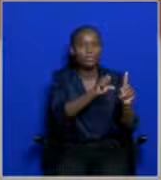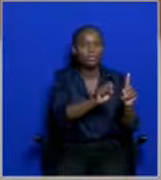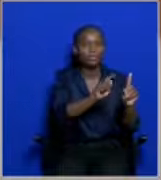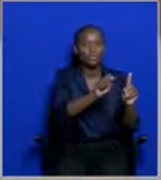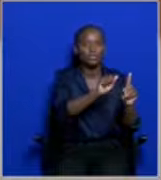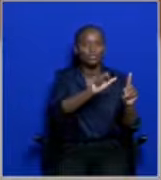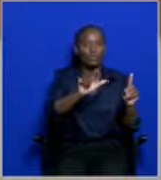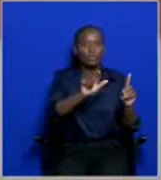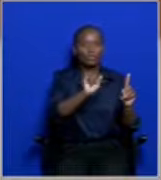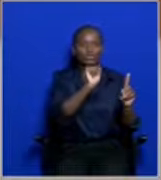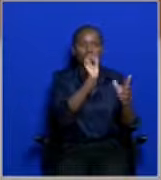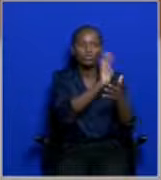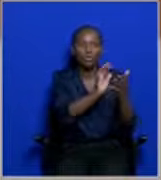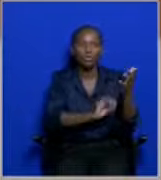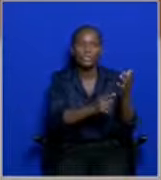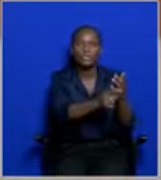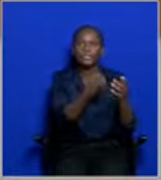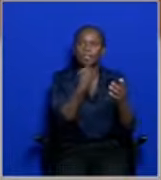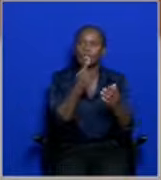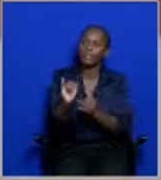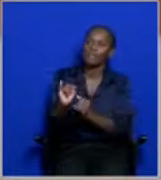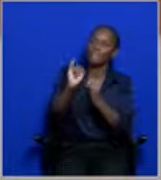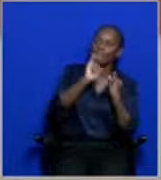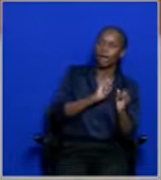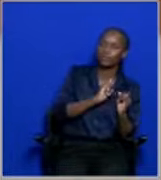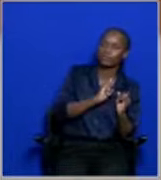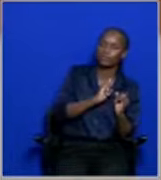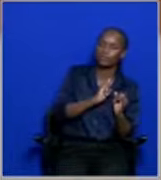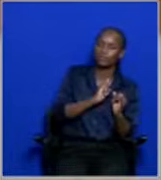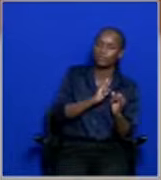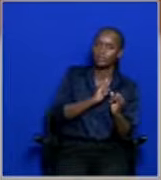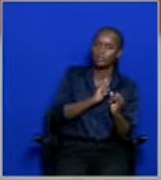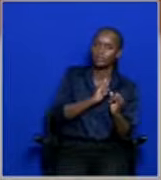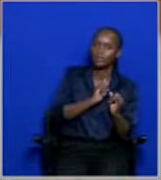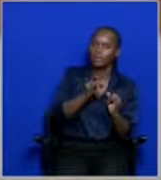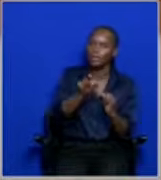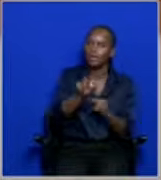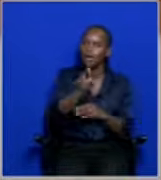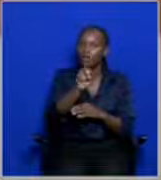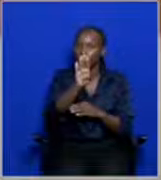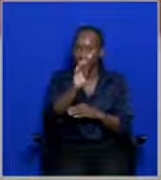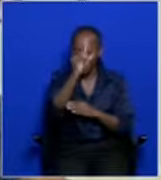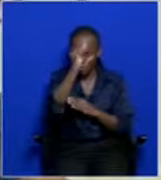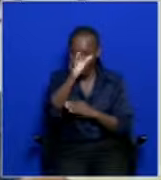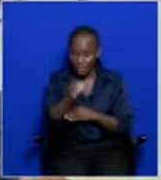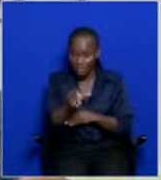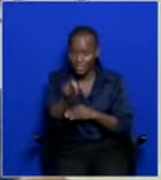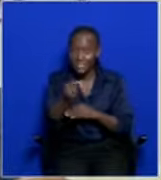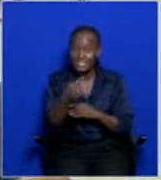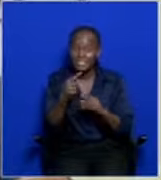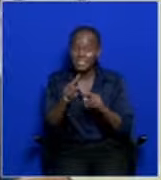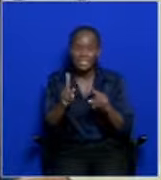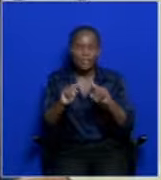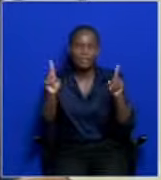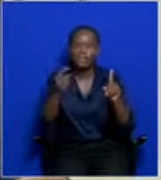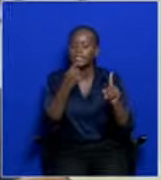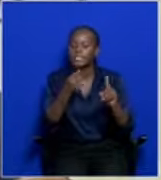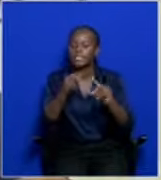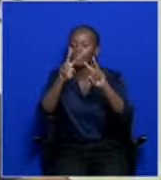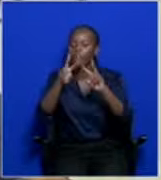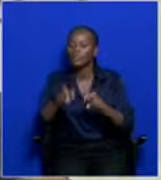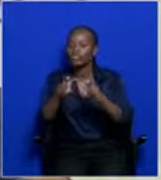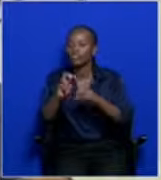lithium trading in Rosebank. Is that how you understand the documents as well? Yes, it's